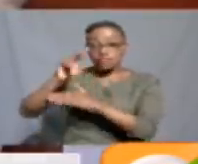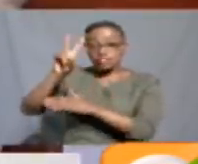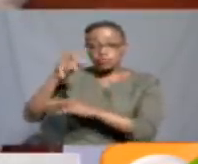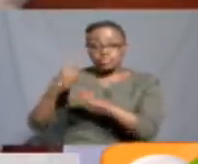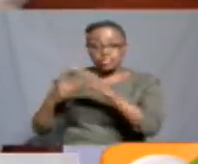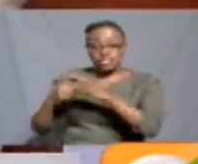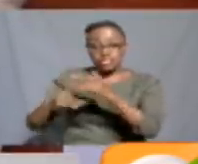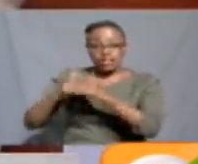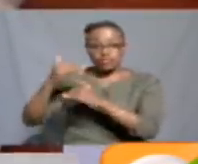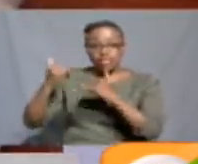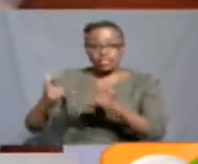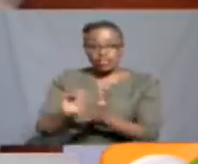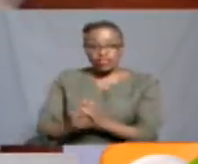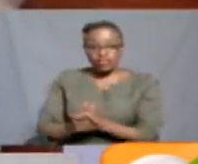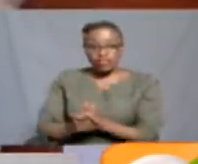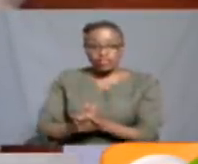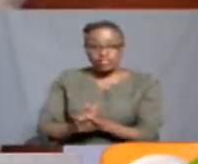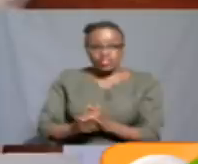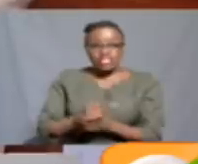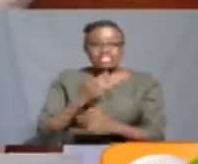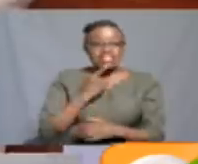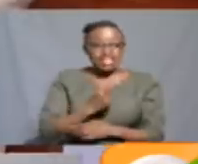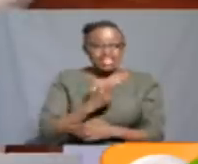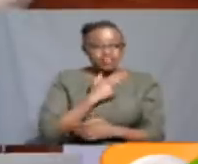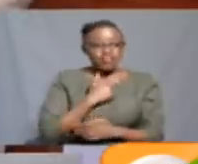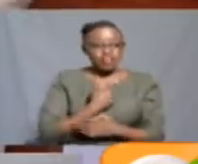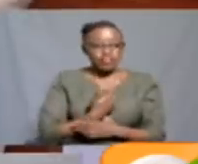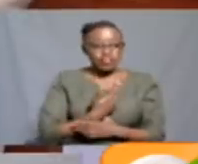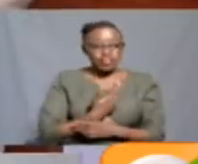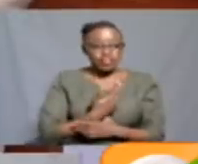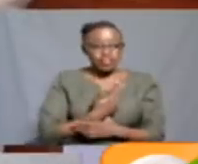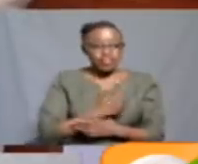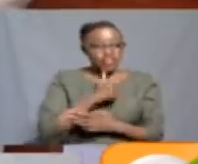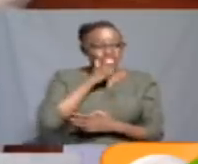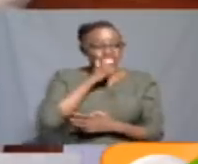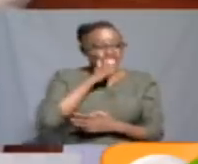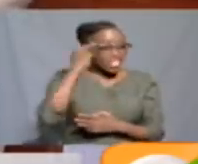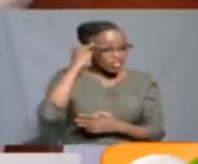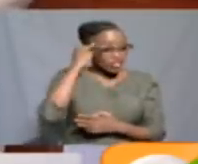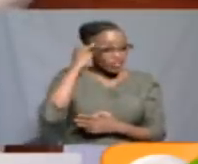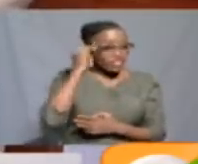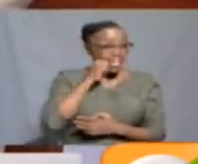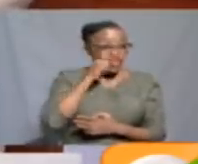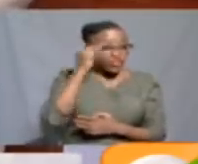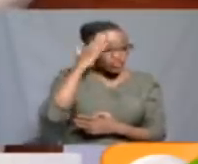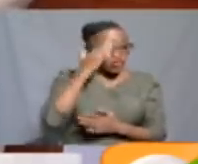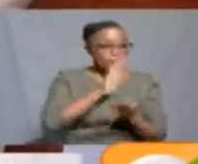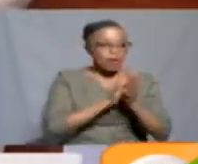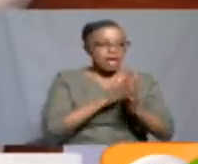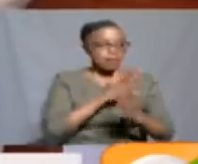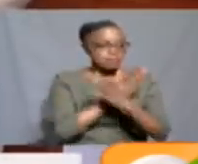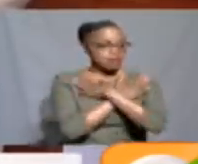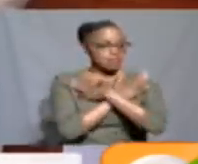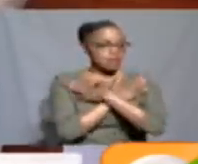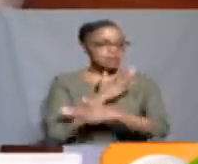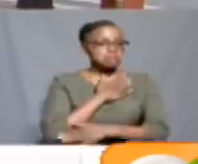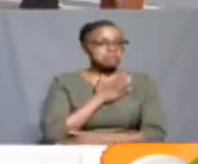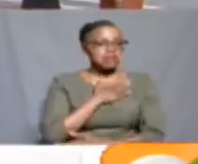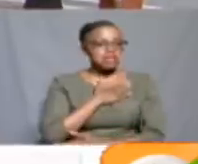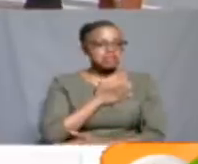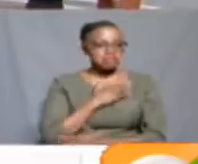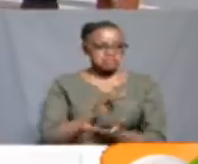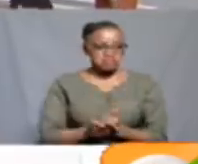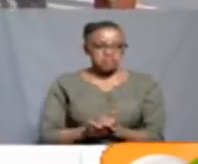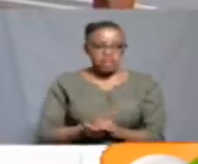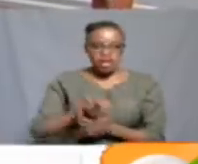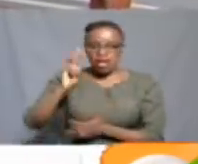now. Good Lord. Tell him, nice thought. But be my friend. Yeah. All right,